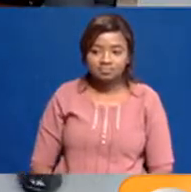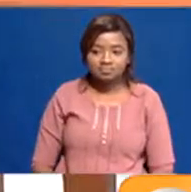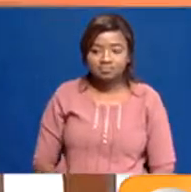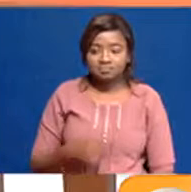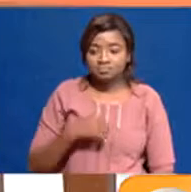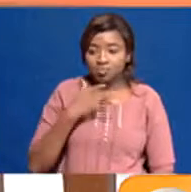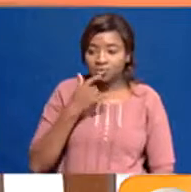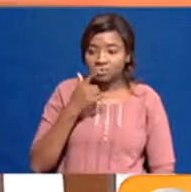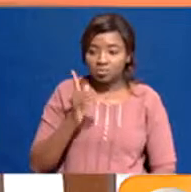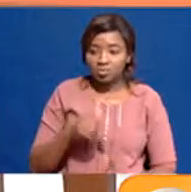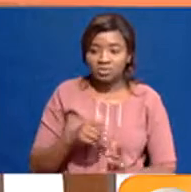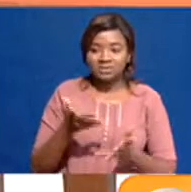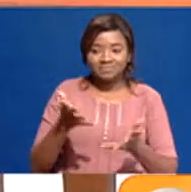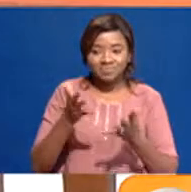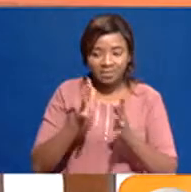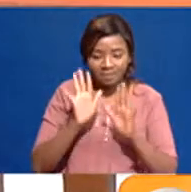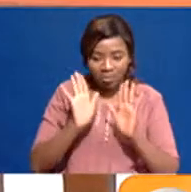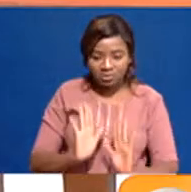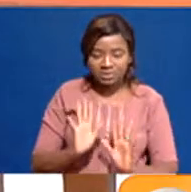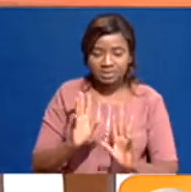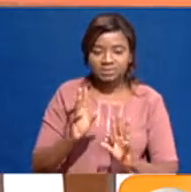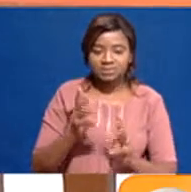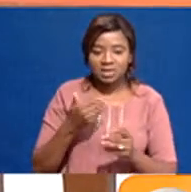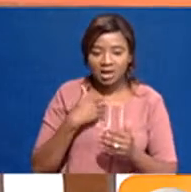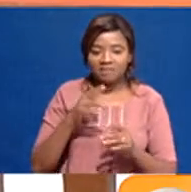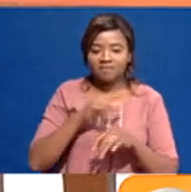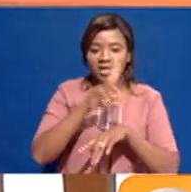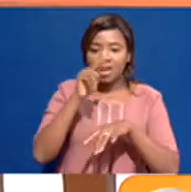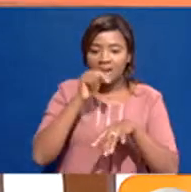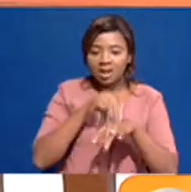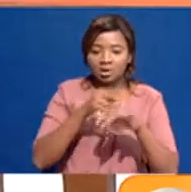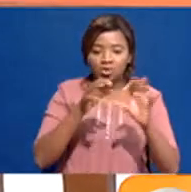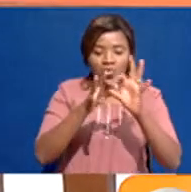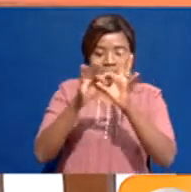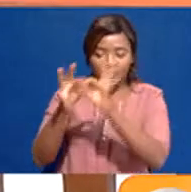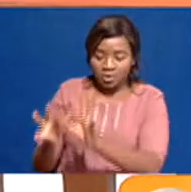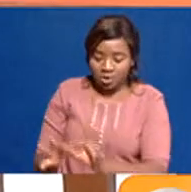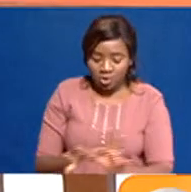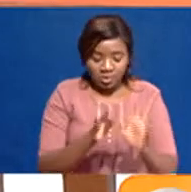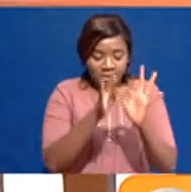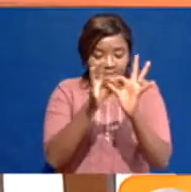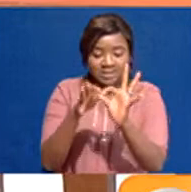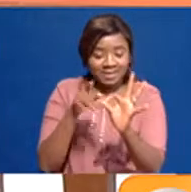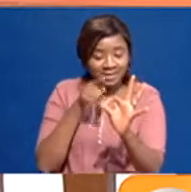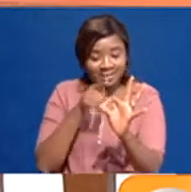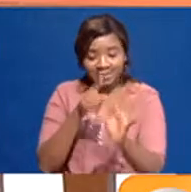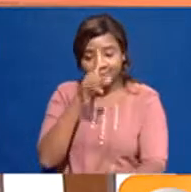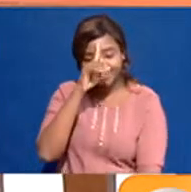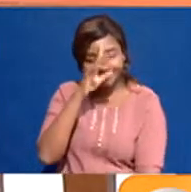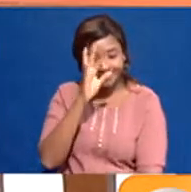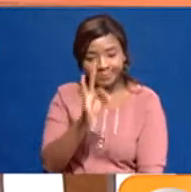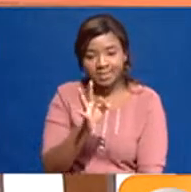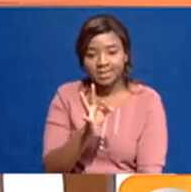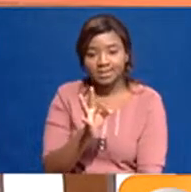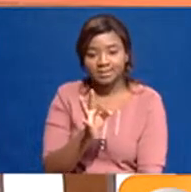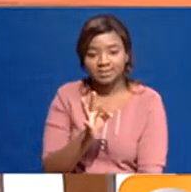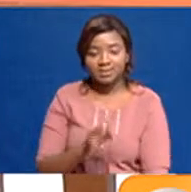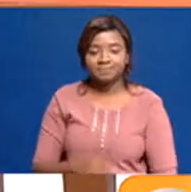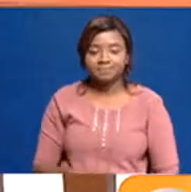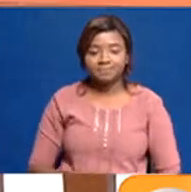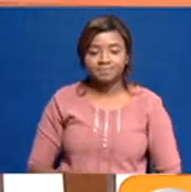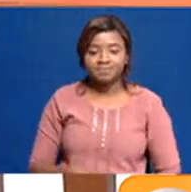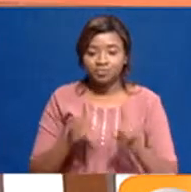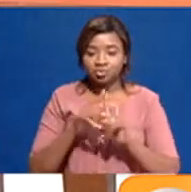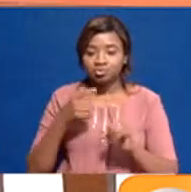have to give national unity very serious consideration. We must insist that we